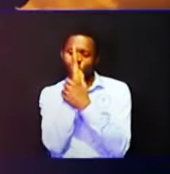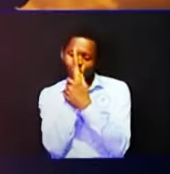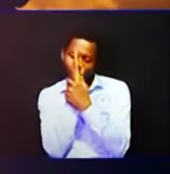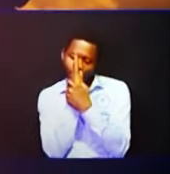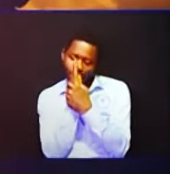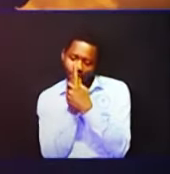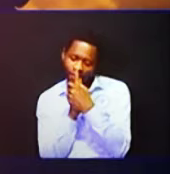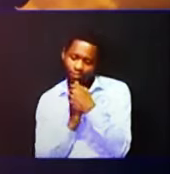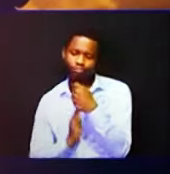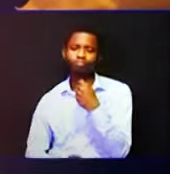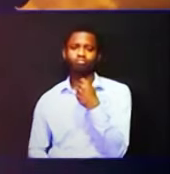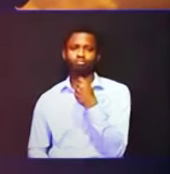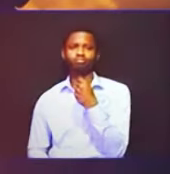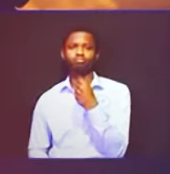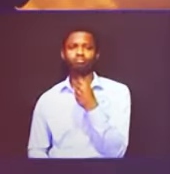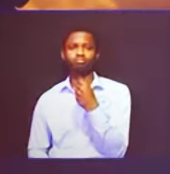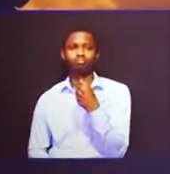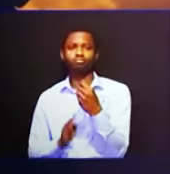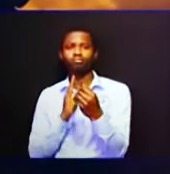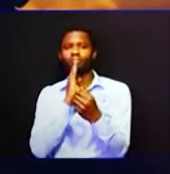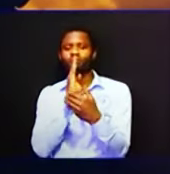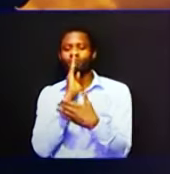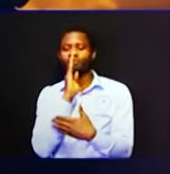consider others better than yourself.